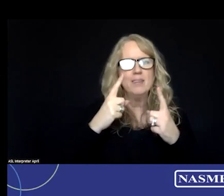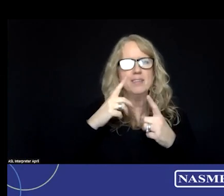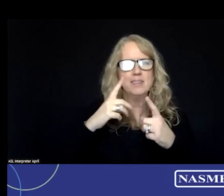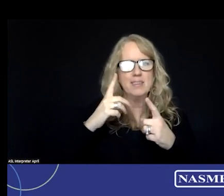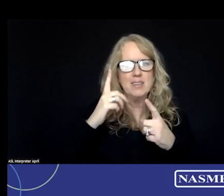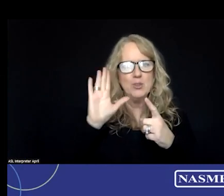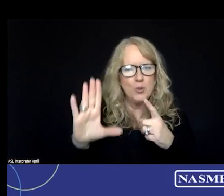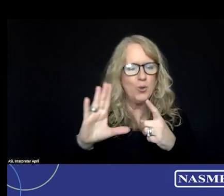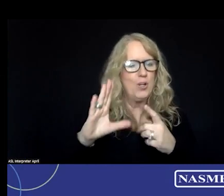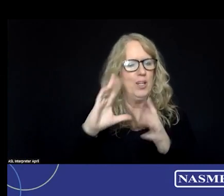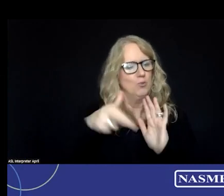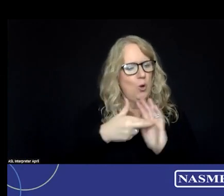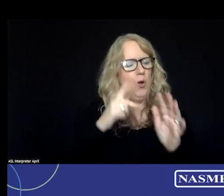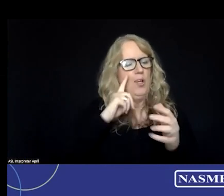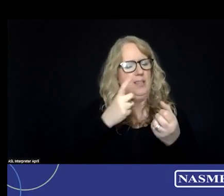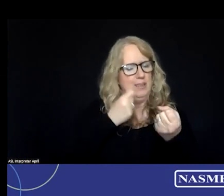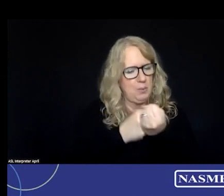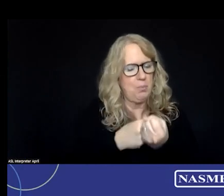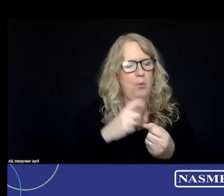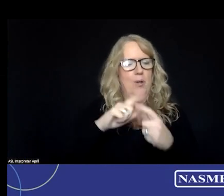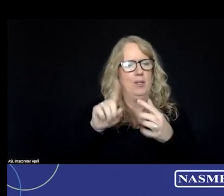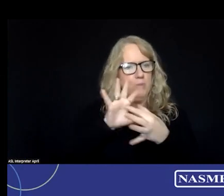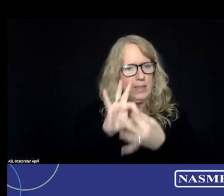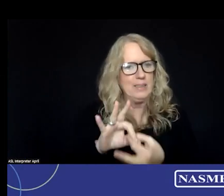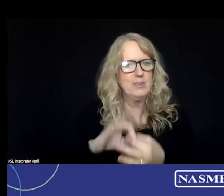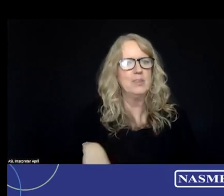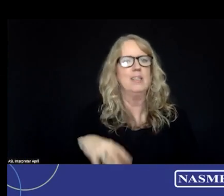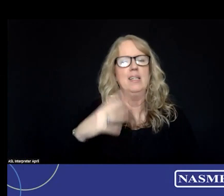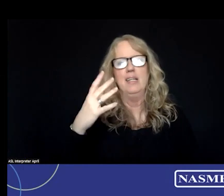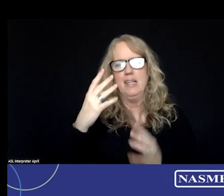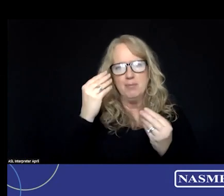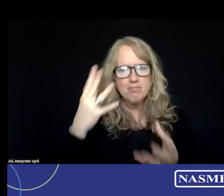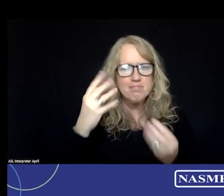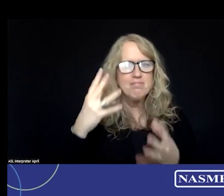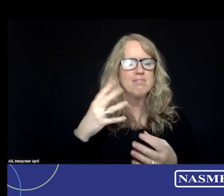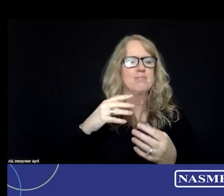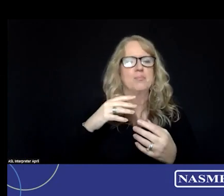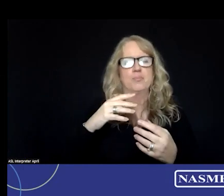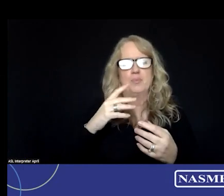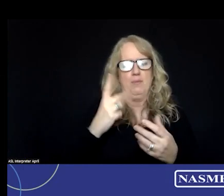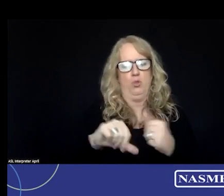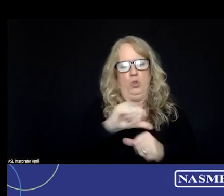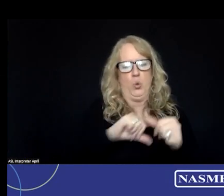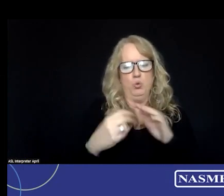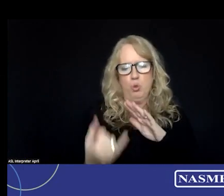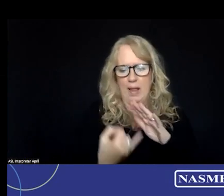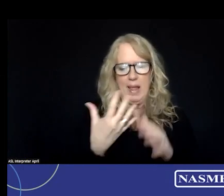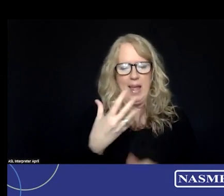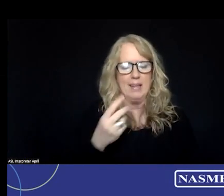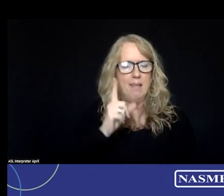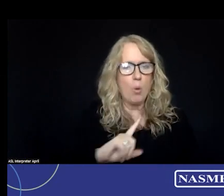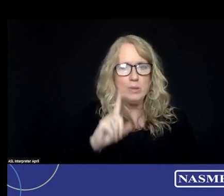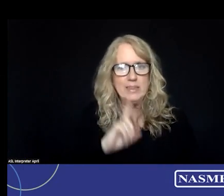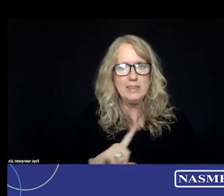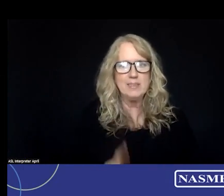of follow-up support in relation to callers reporting feelings of social isolation and loneliness?